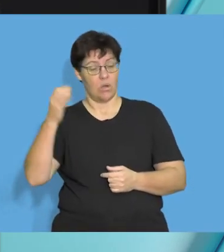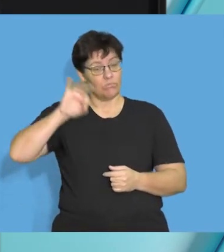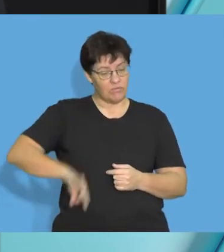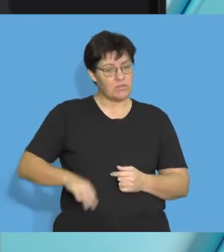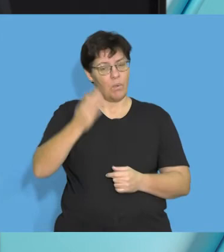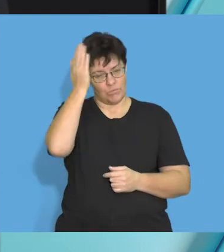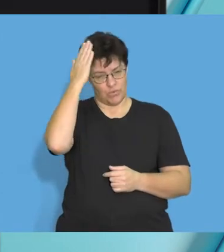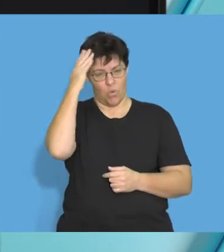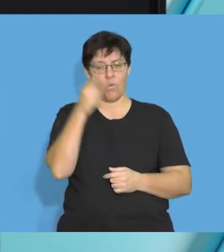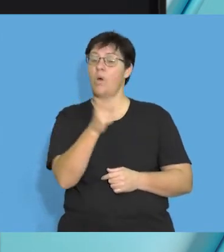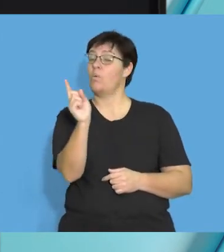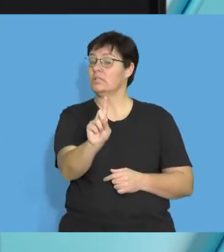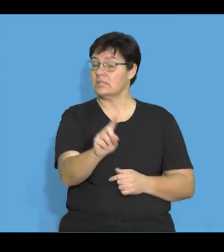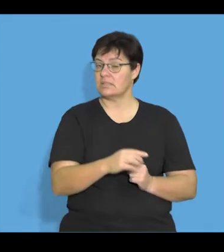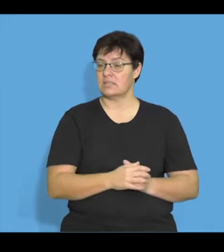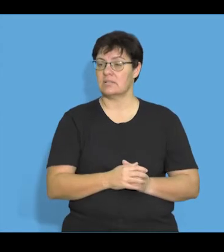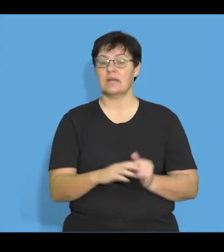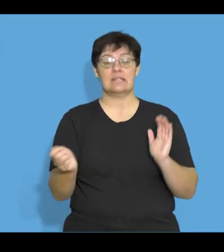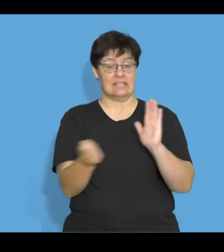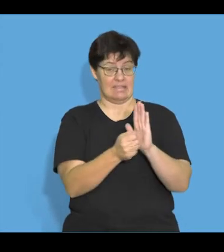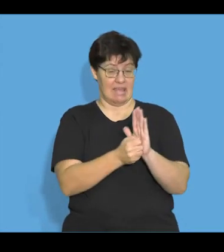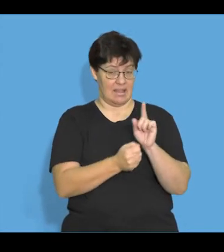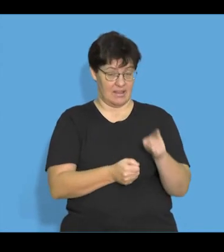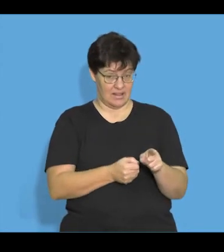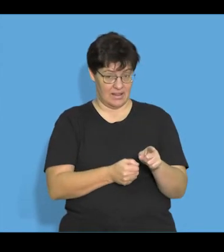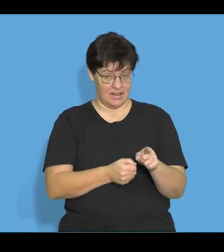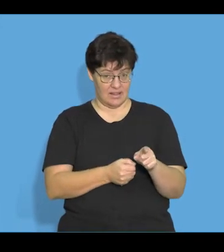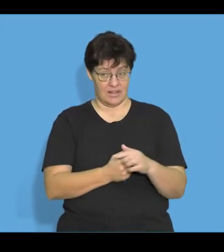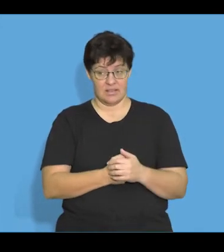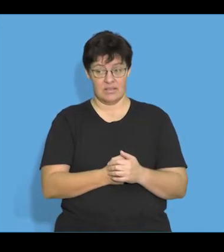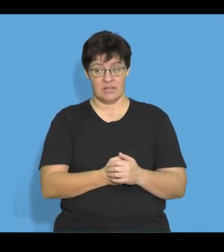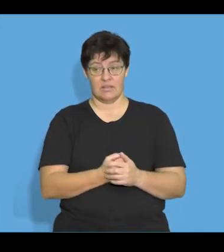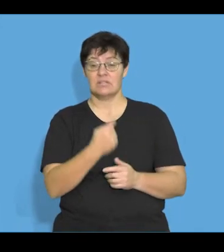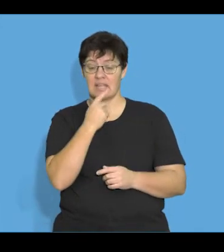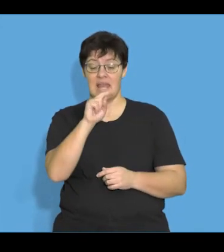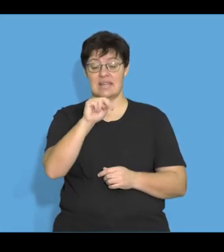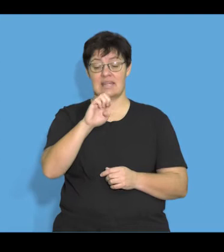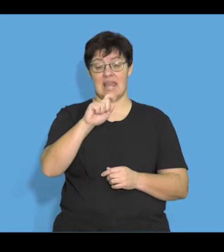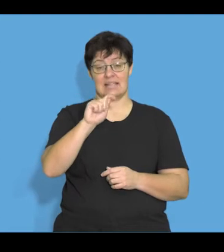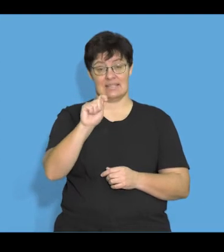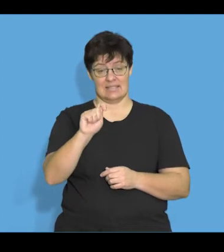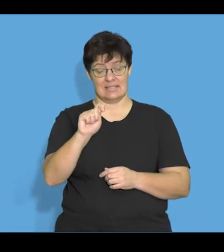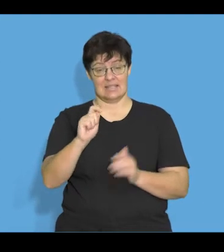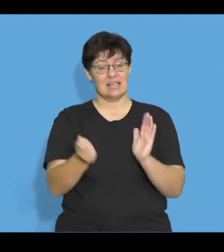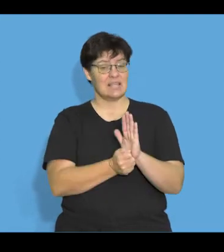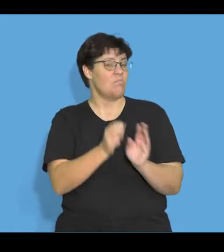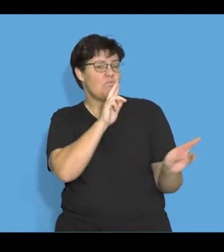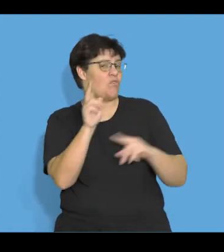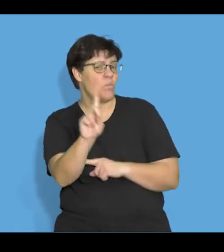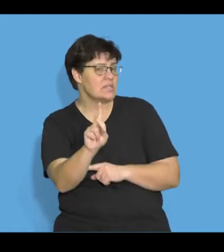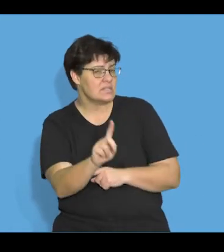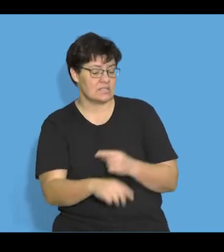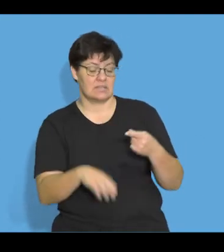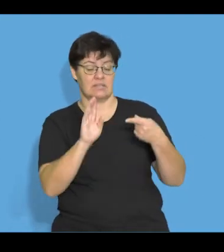gross profit is what? It's my sales. Again, when we say net sales, what are we referring to? It